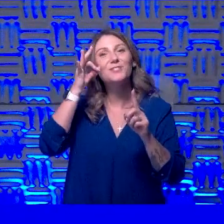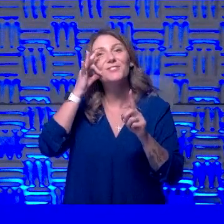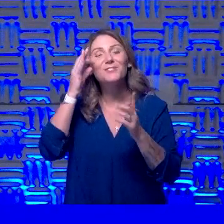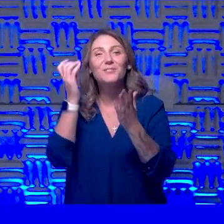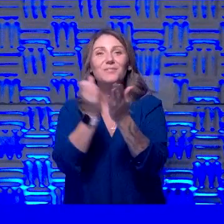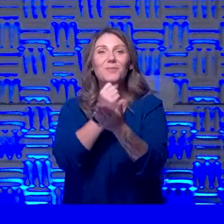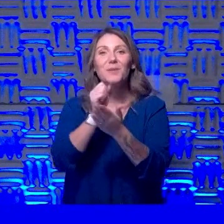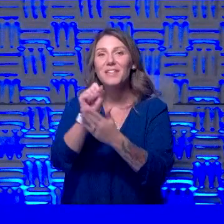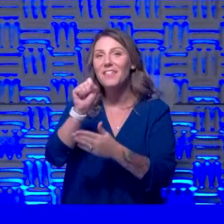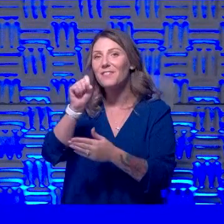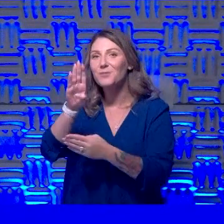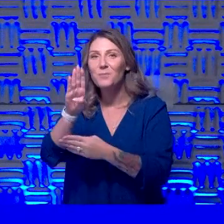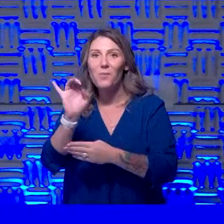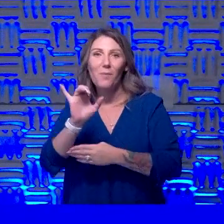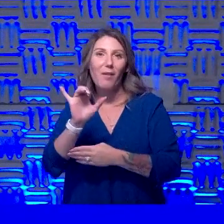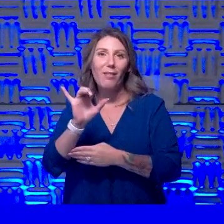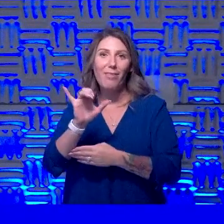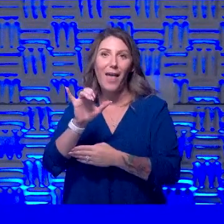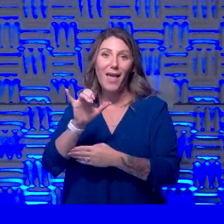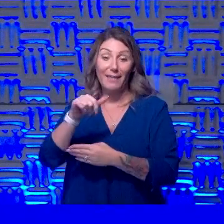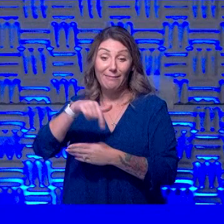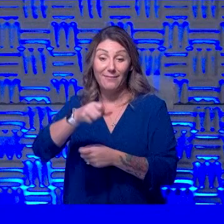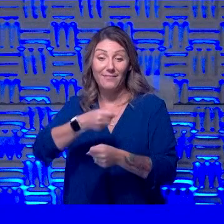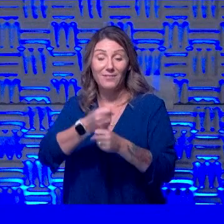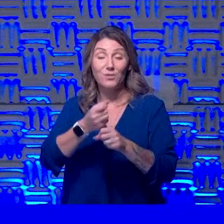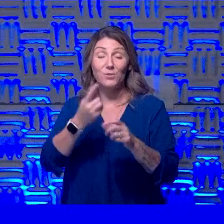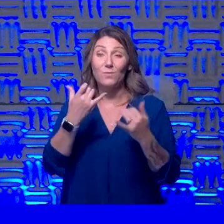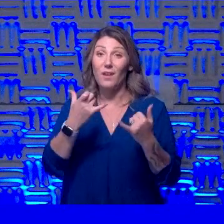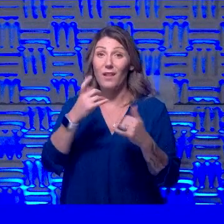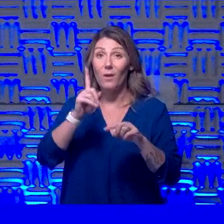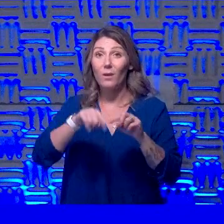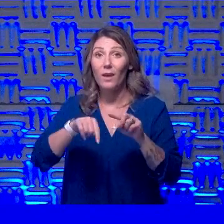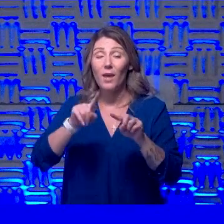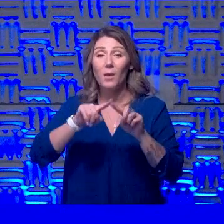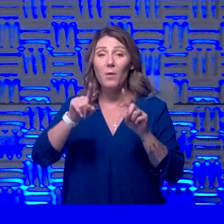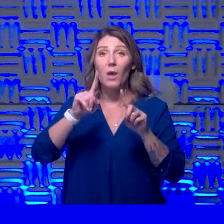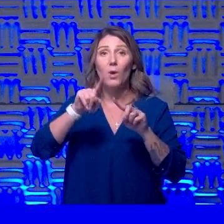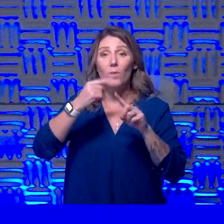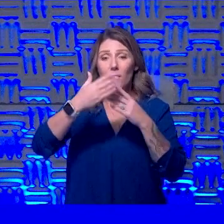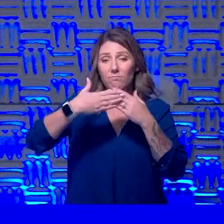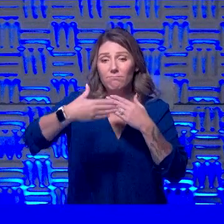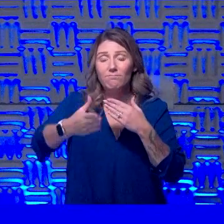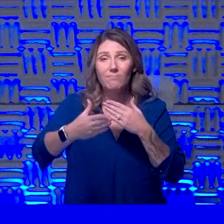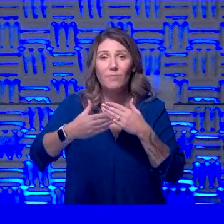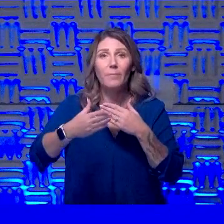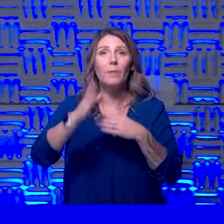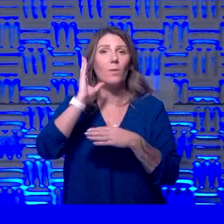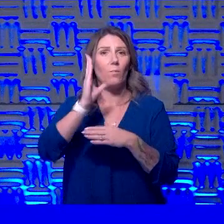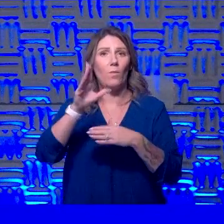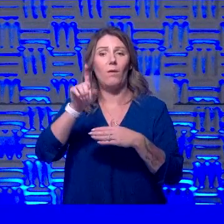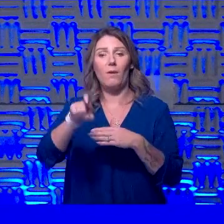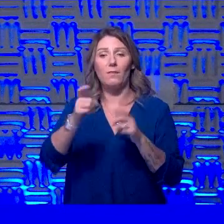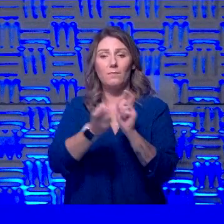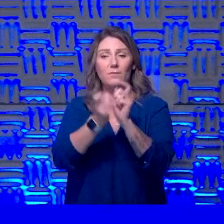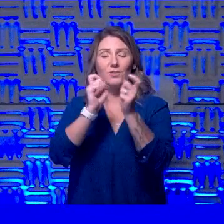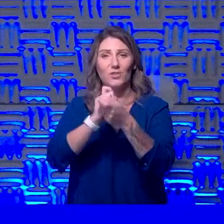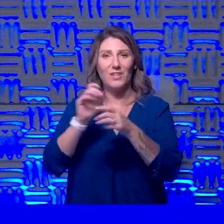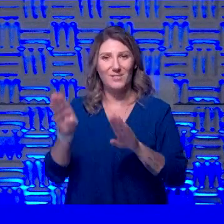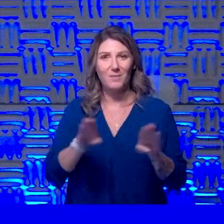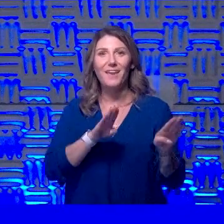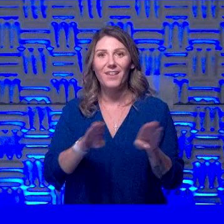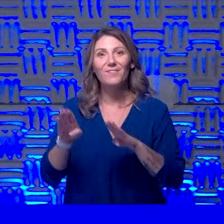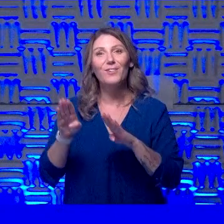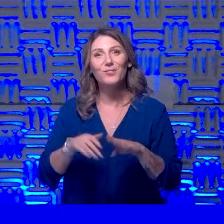did this year. Right now we can't do that, but as we move forward, absolutely we will have to change our